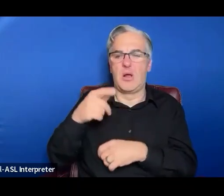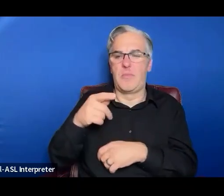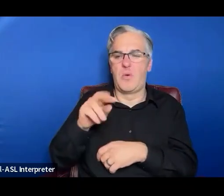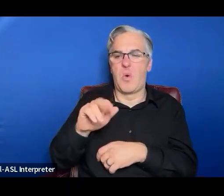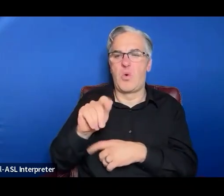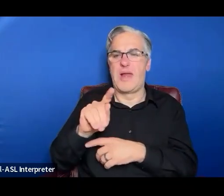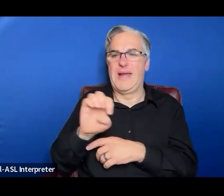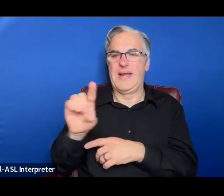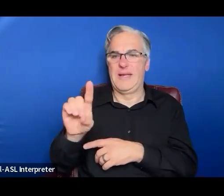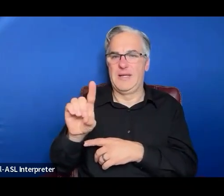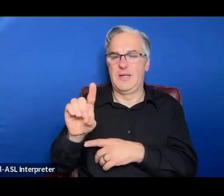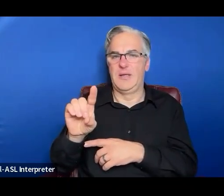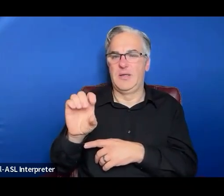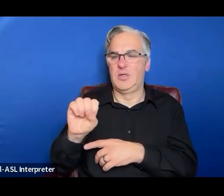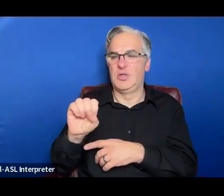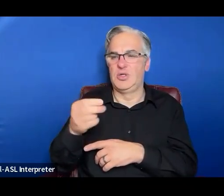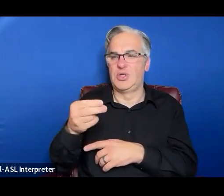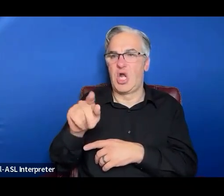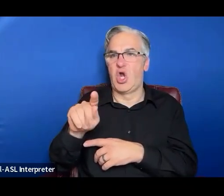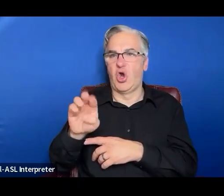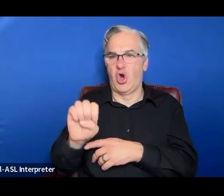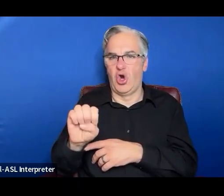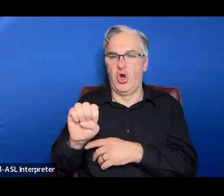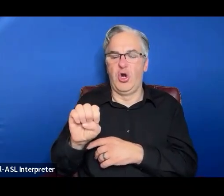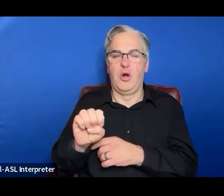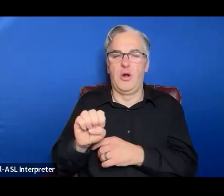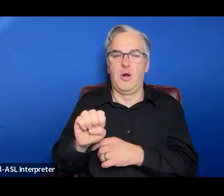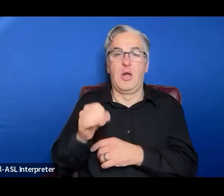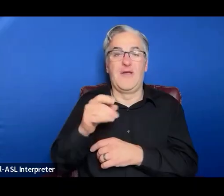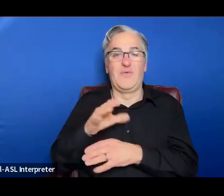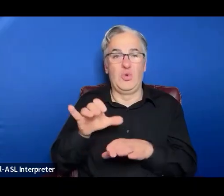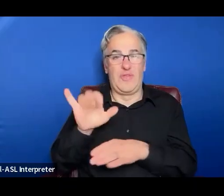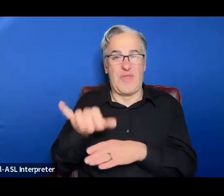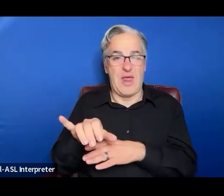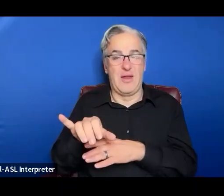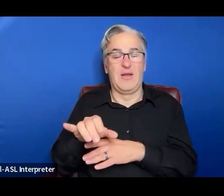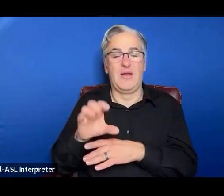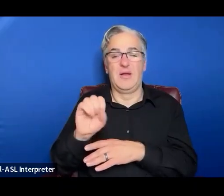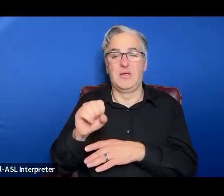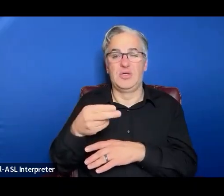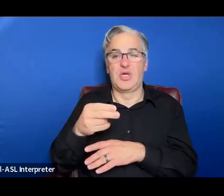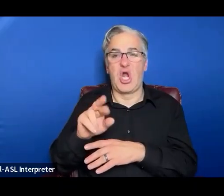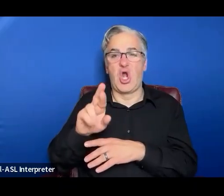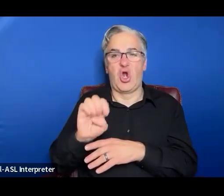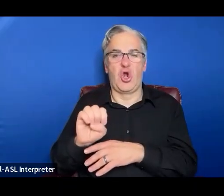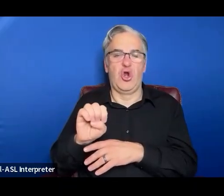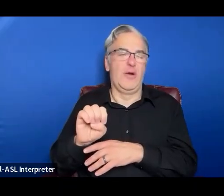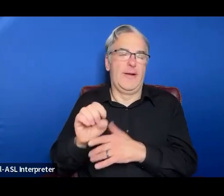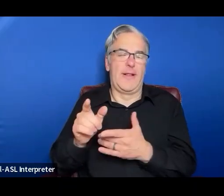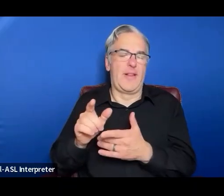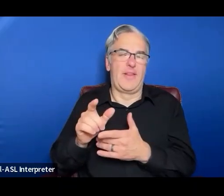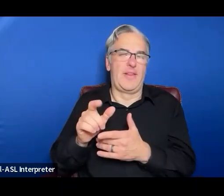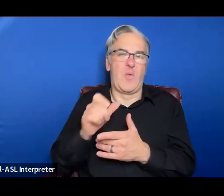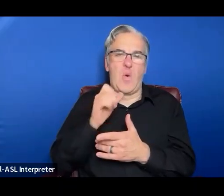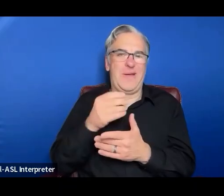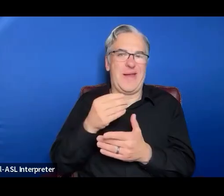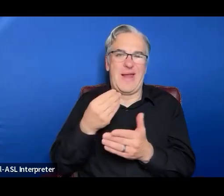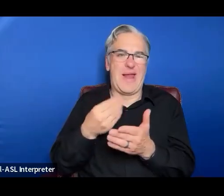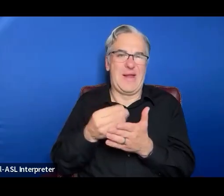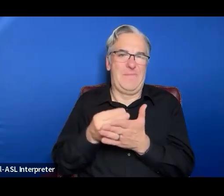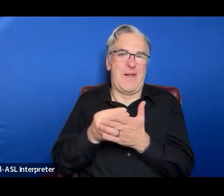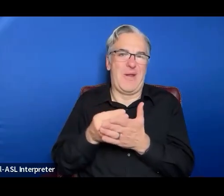then if there's, if you're doing a prorated share, there's not going to be any money to